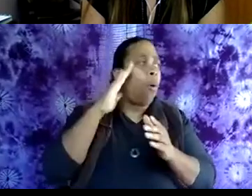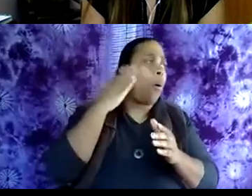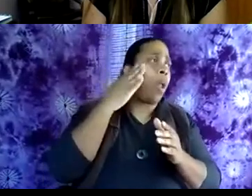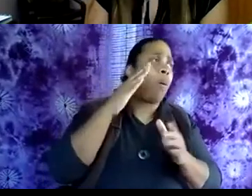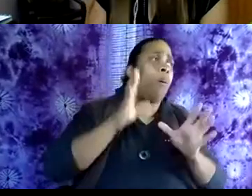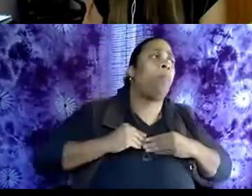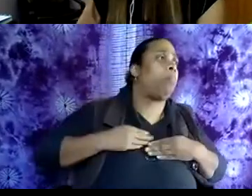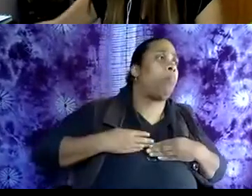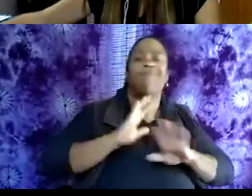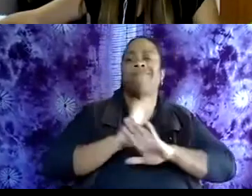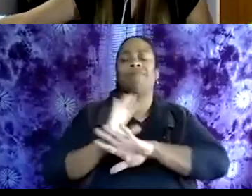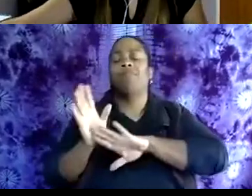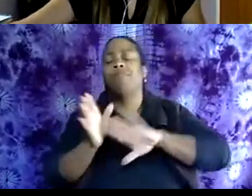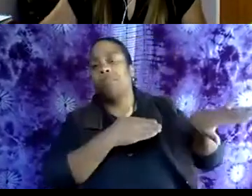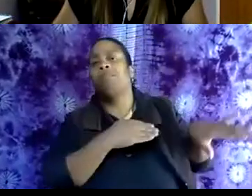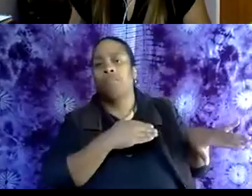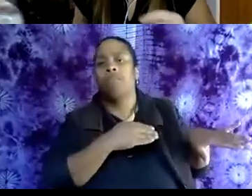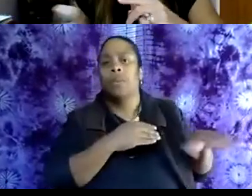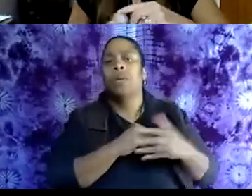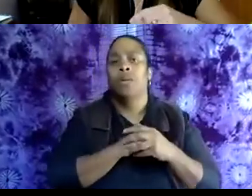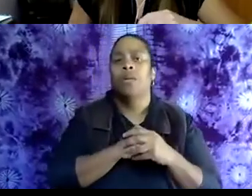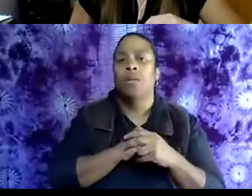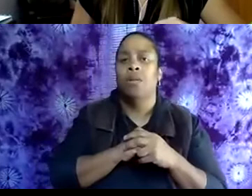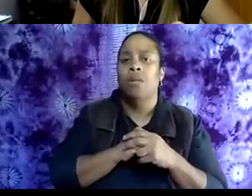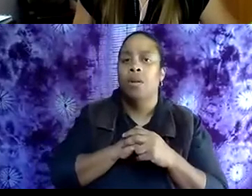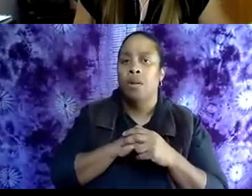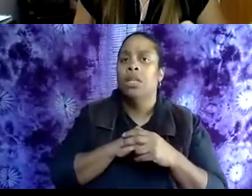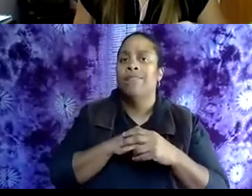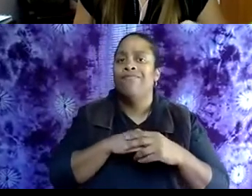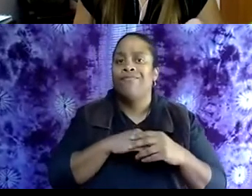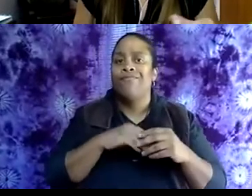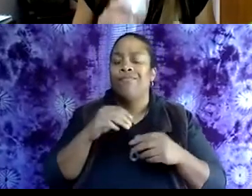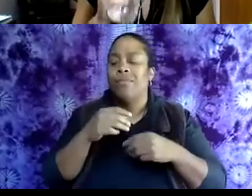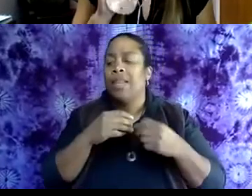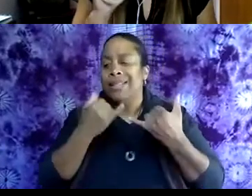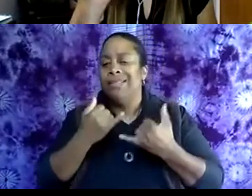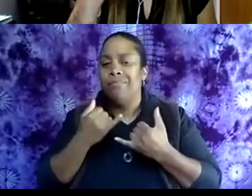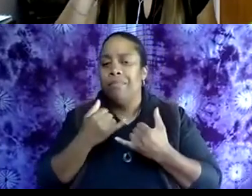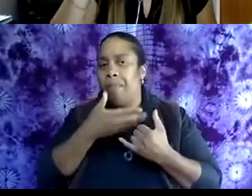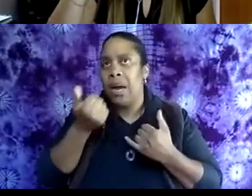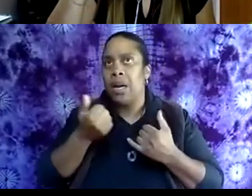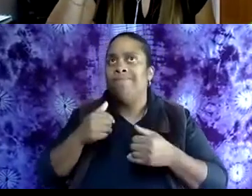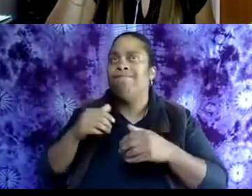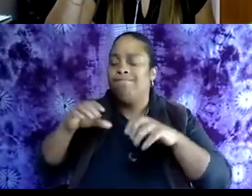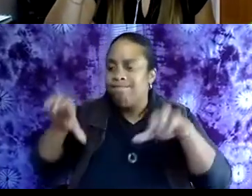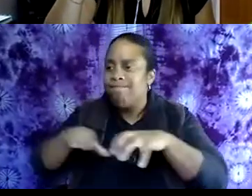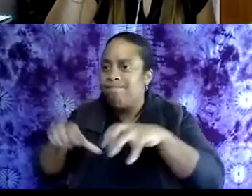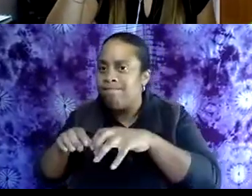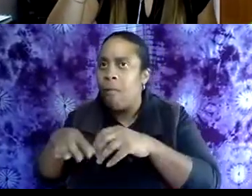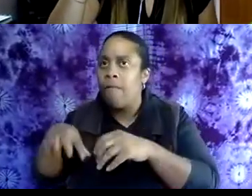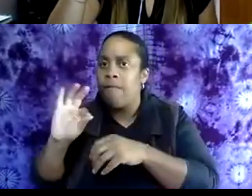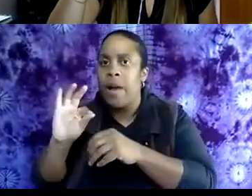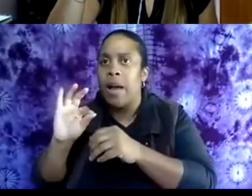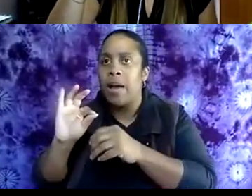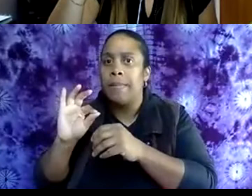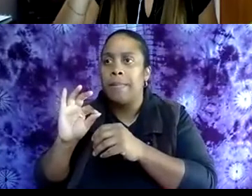this is so vague, what could I possibly do with it? And actually take it, or like honor your experience with this by